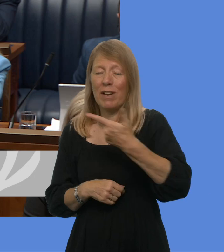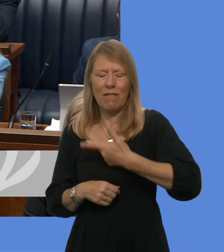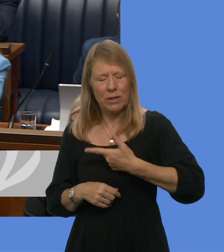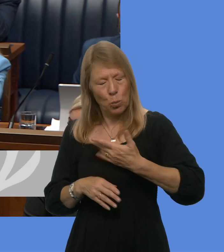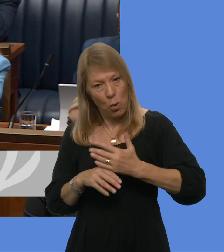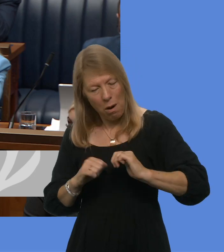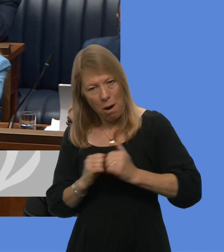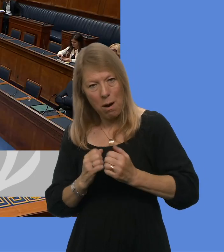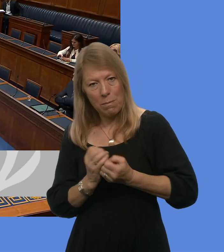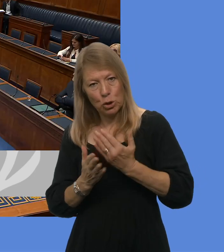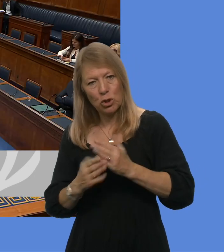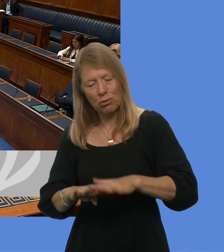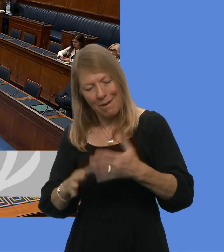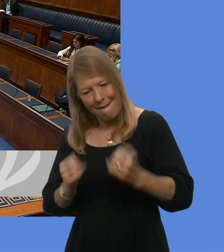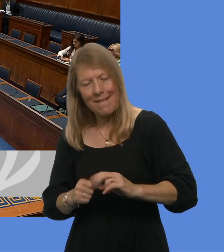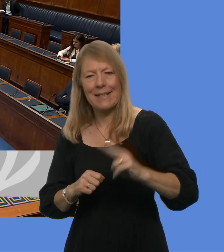being presented.